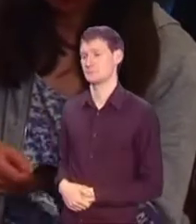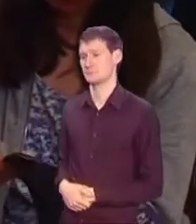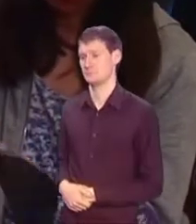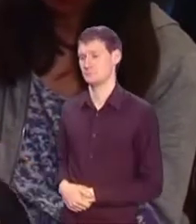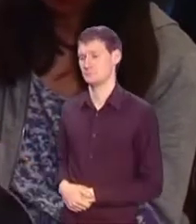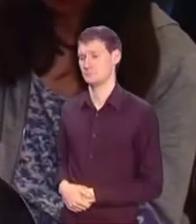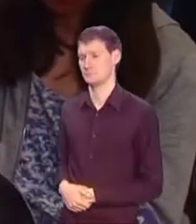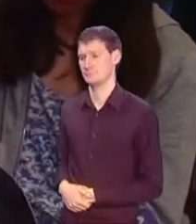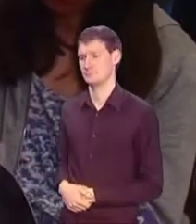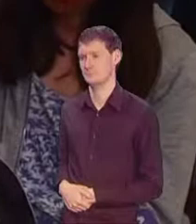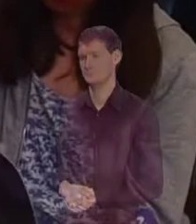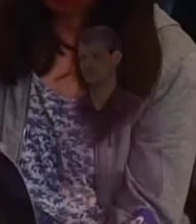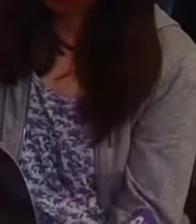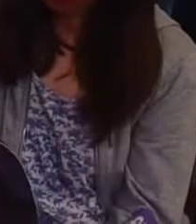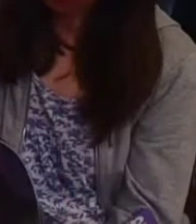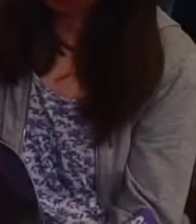Yeah.